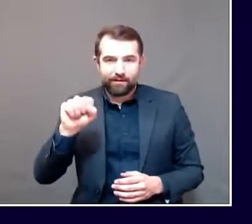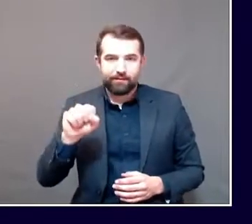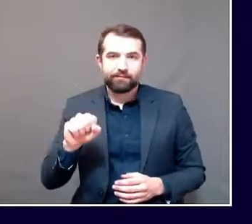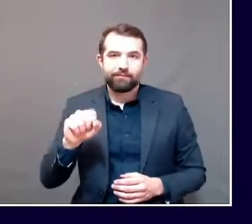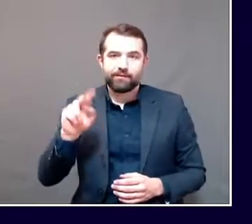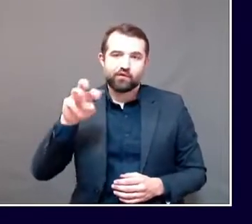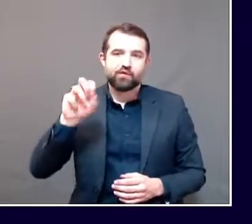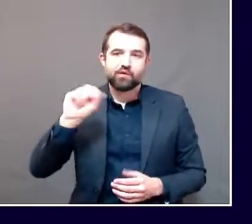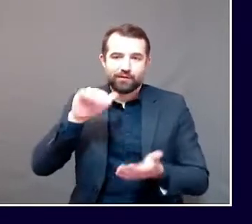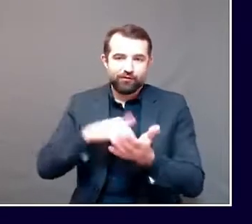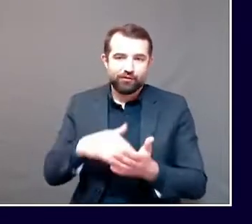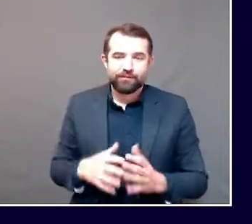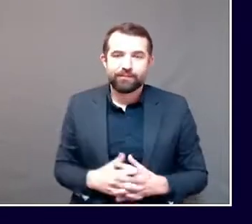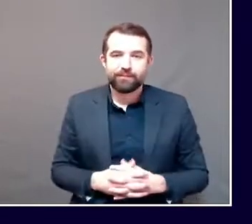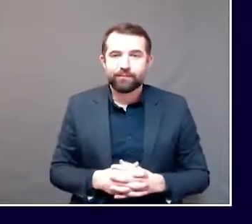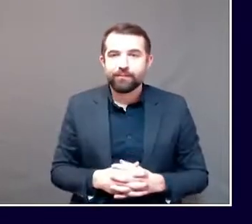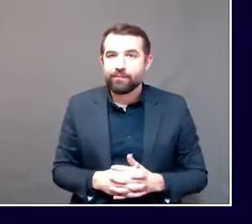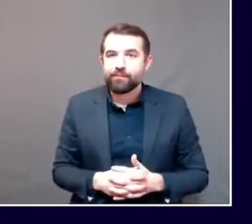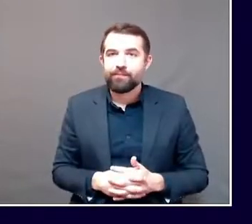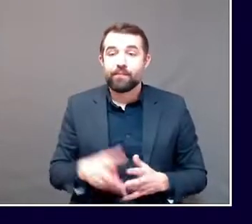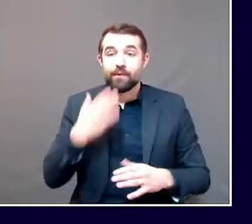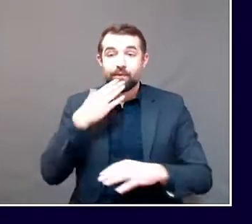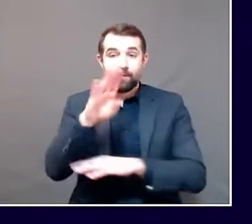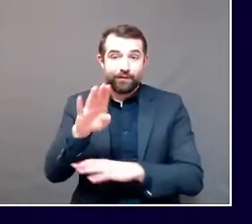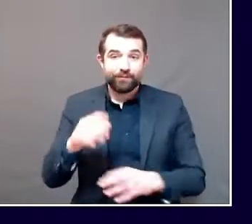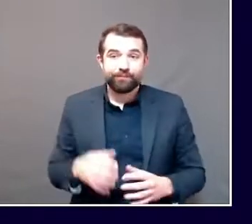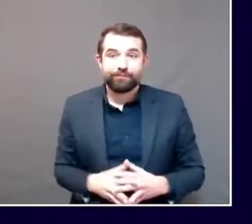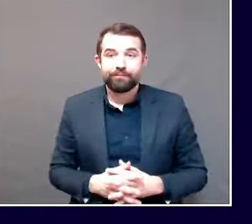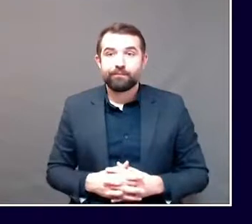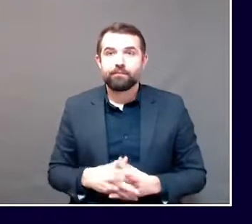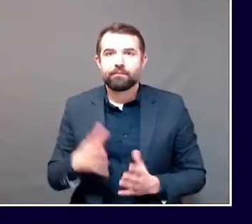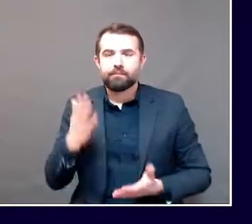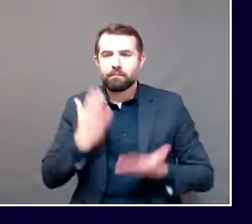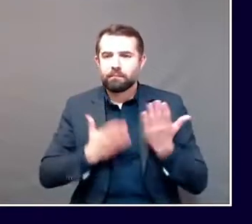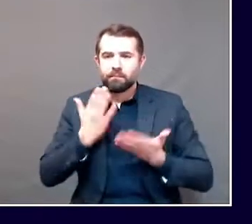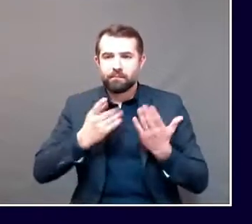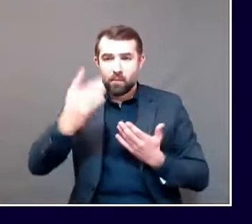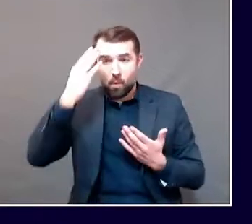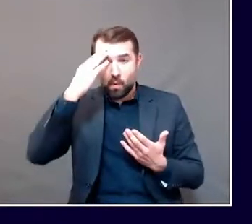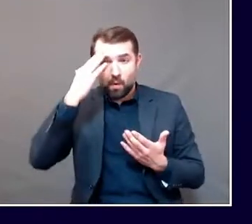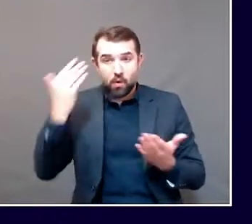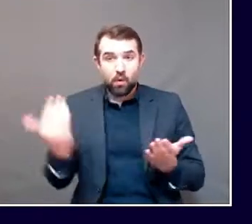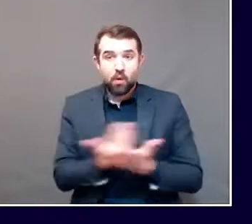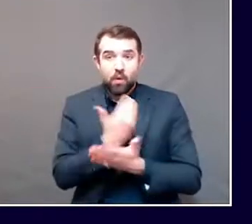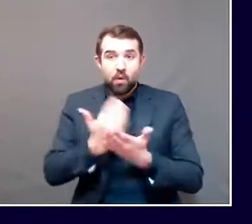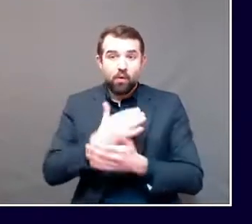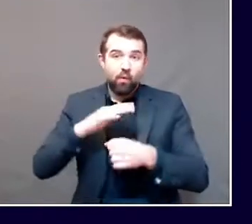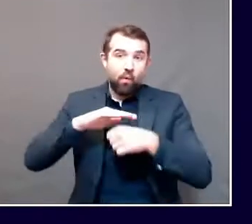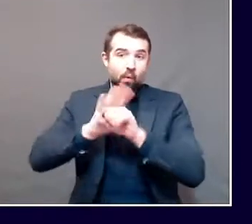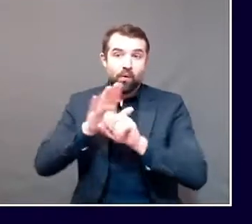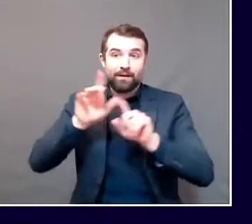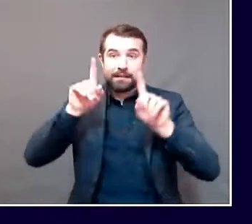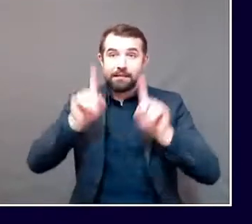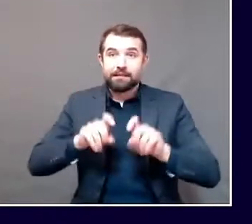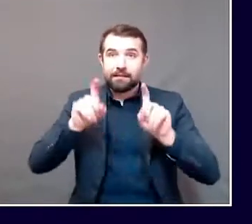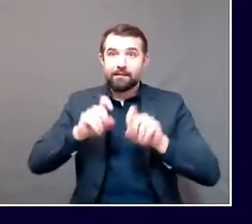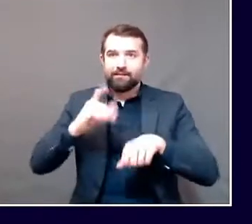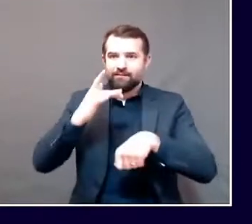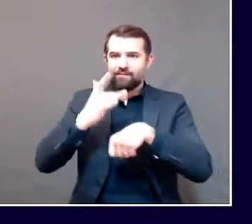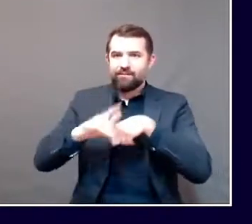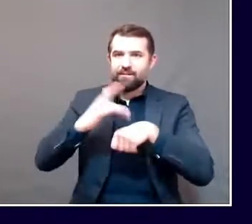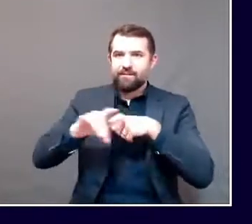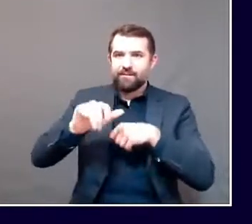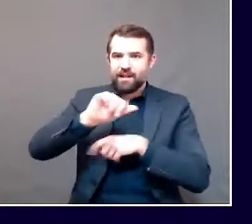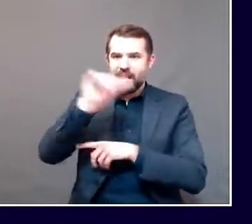Shah. I'm guessing you are aware of the new COVID-19 test kits available through Amazon. They've been approved by